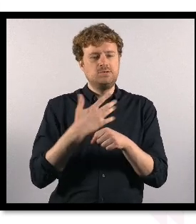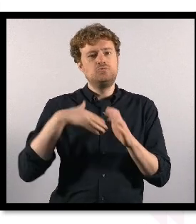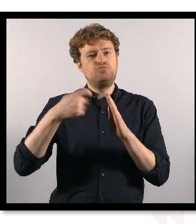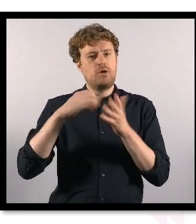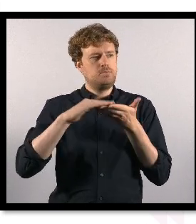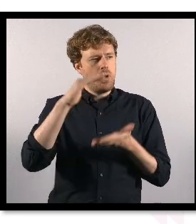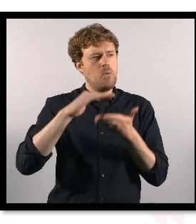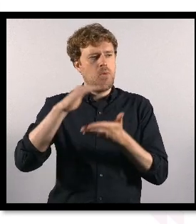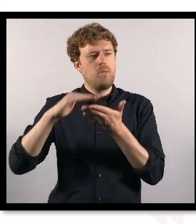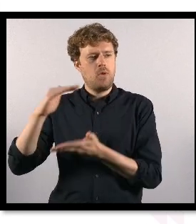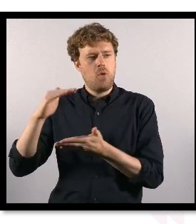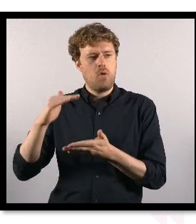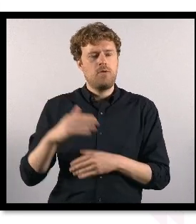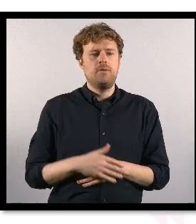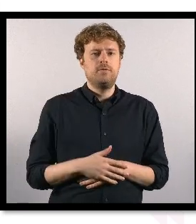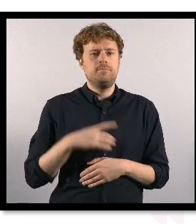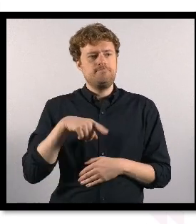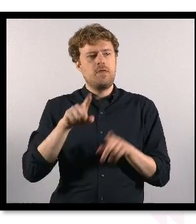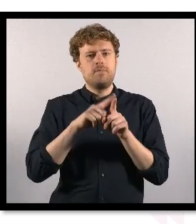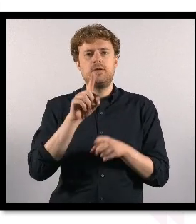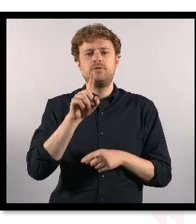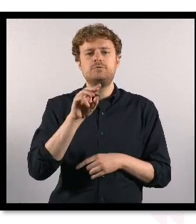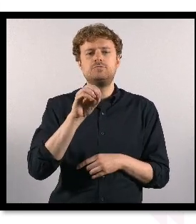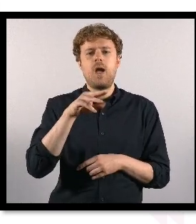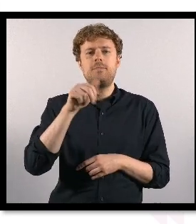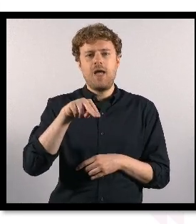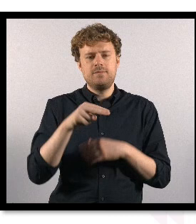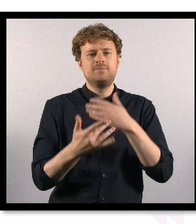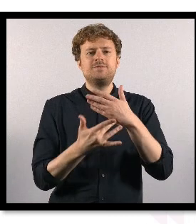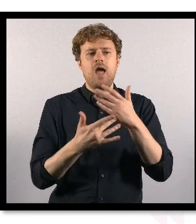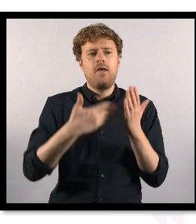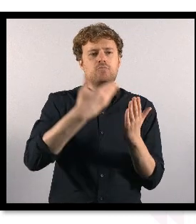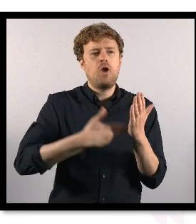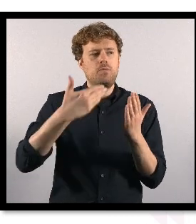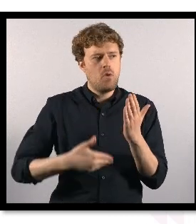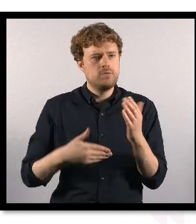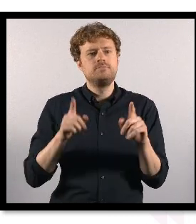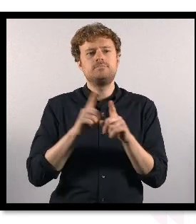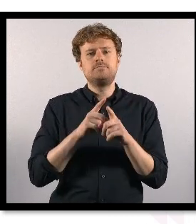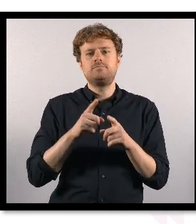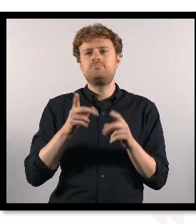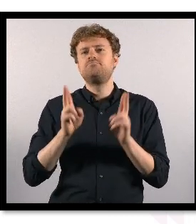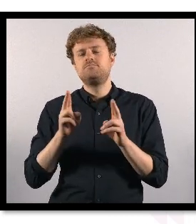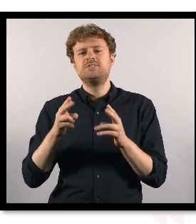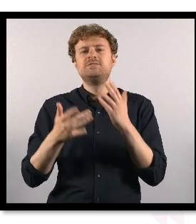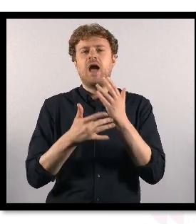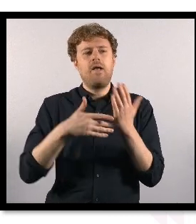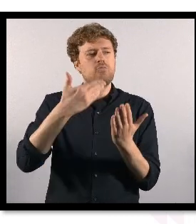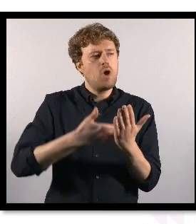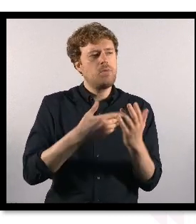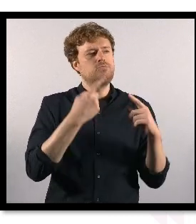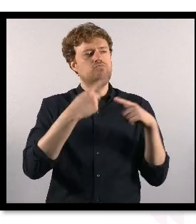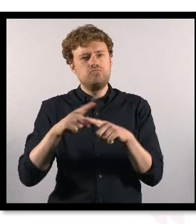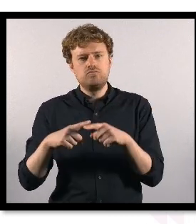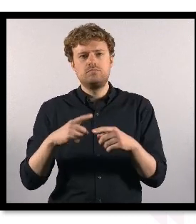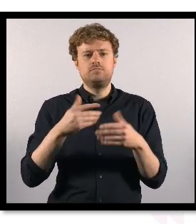technical reports. We do a lot of pre-checks before we start the due diligence. We improved our processes quite a bit. Now, the results are out.